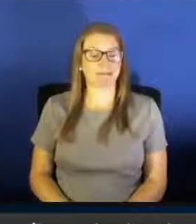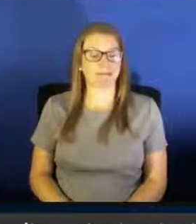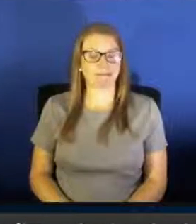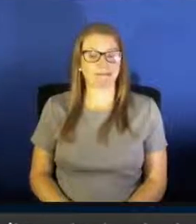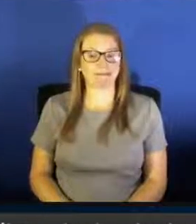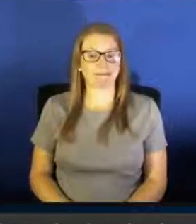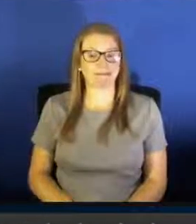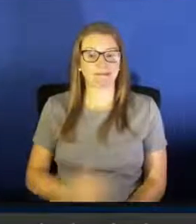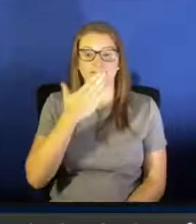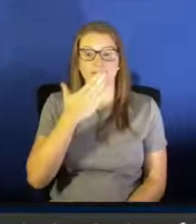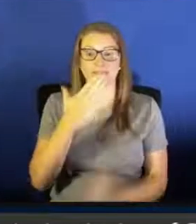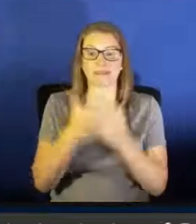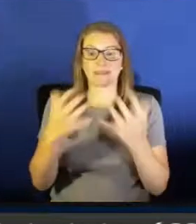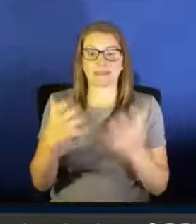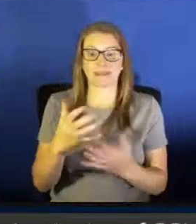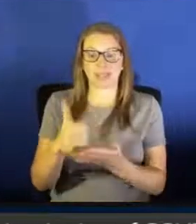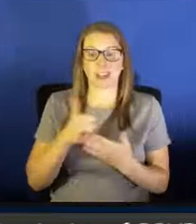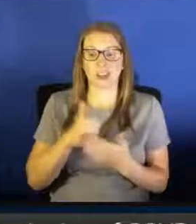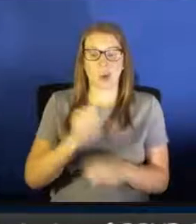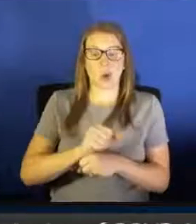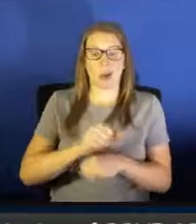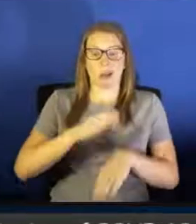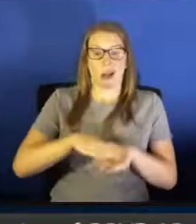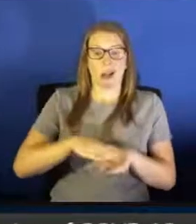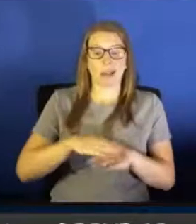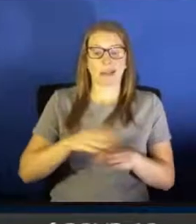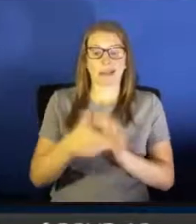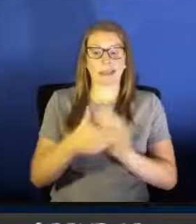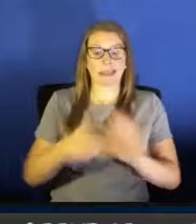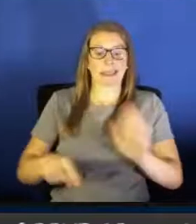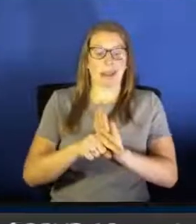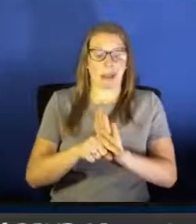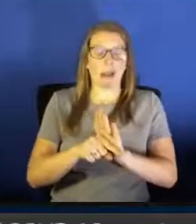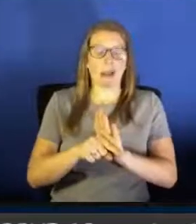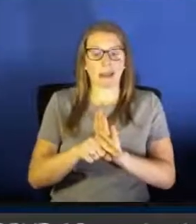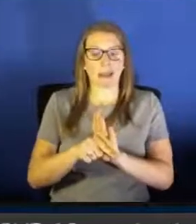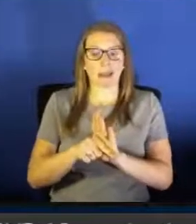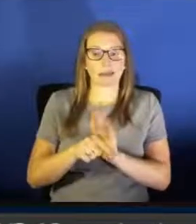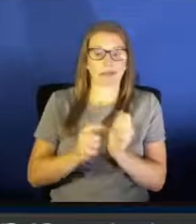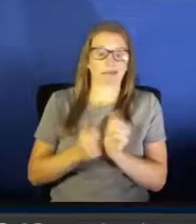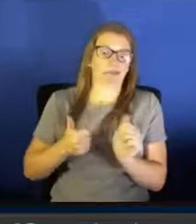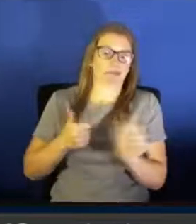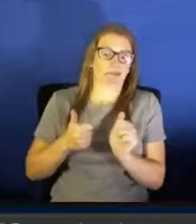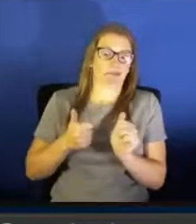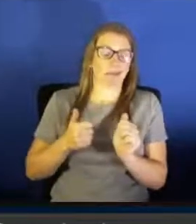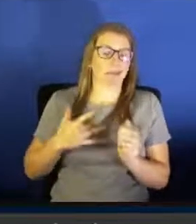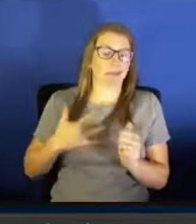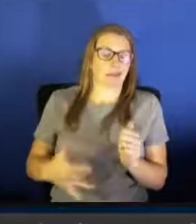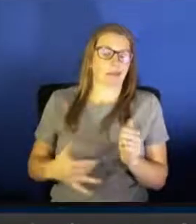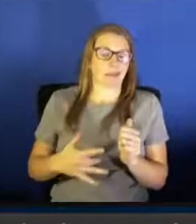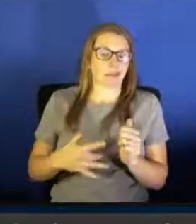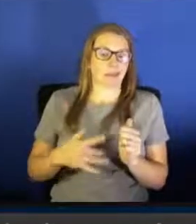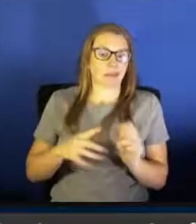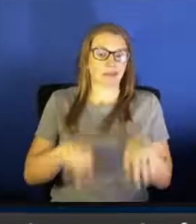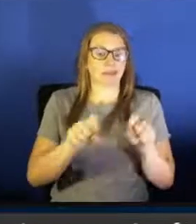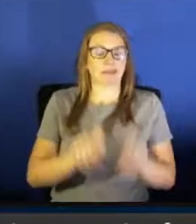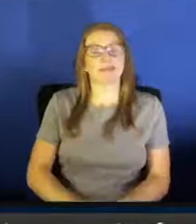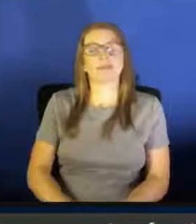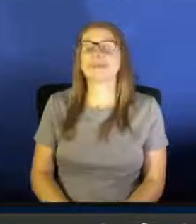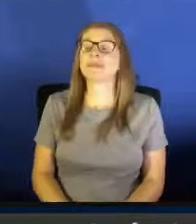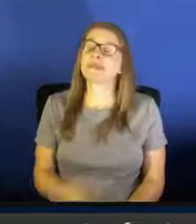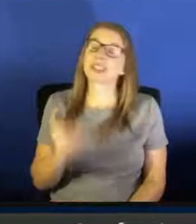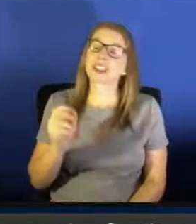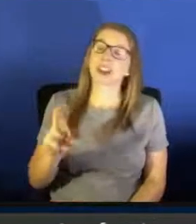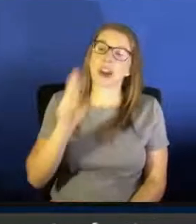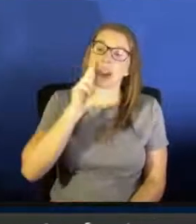thanks for helping us work on the stigma behind getting those important screenings. Thanks for the work you do. Dr. Hawkinson, your final